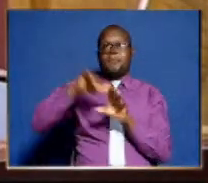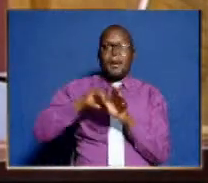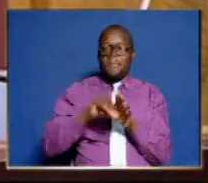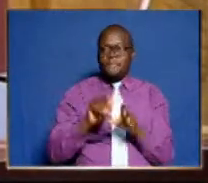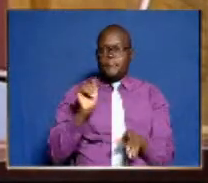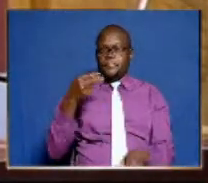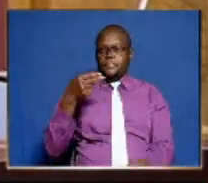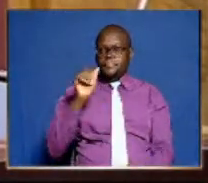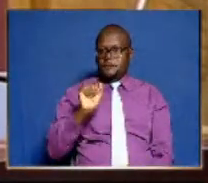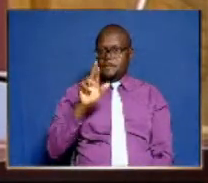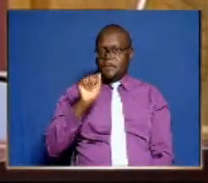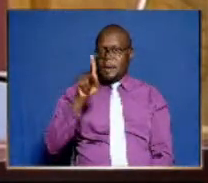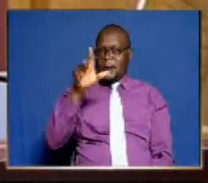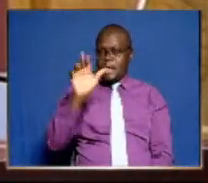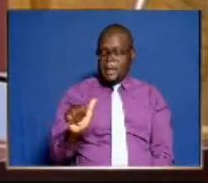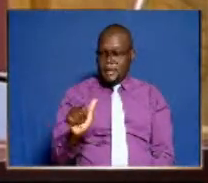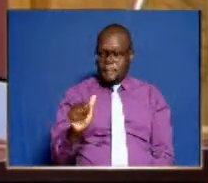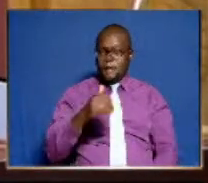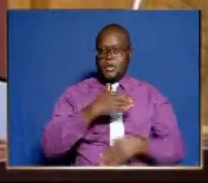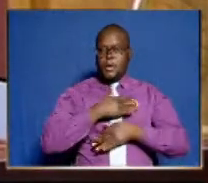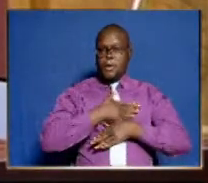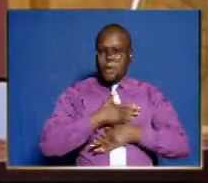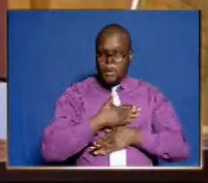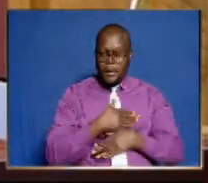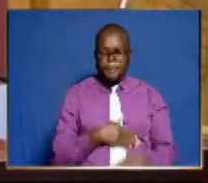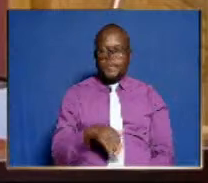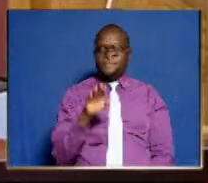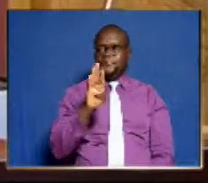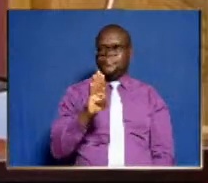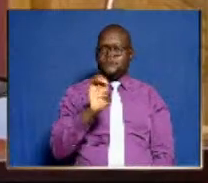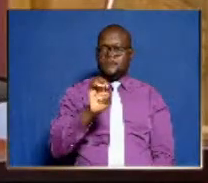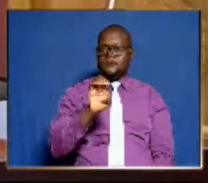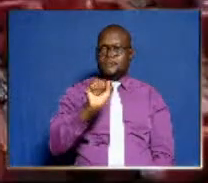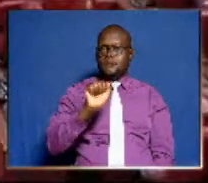Rakanivi. That is the Honorable Beatrice Nyaga.